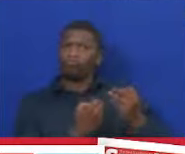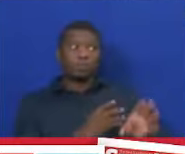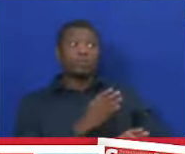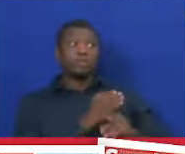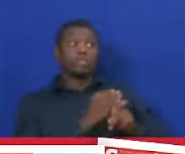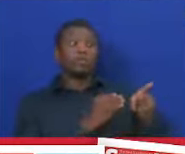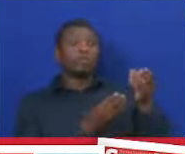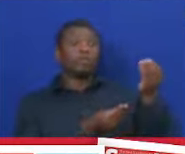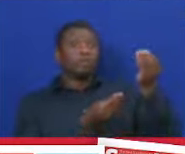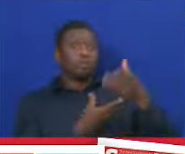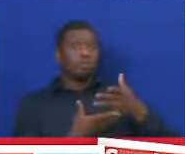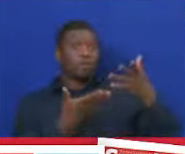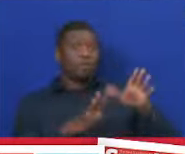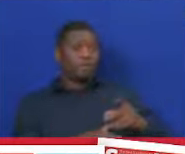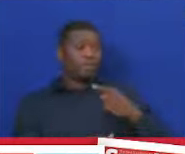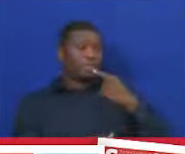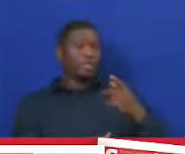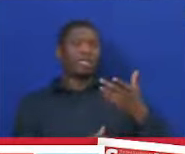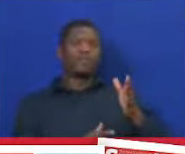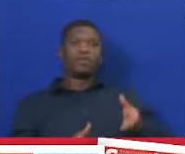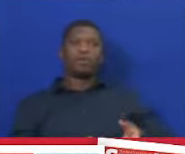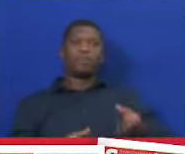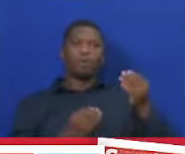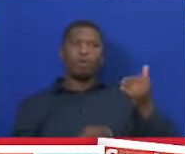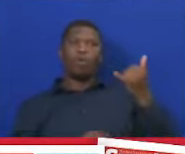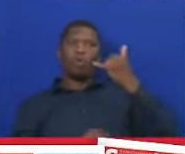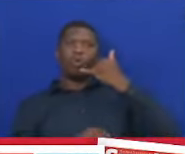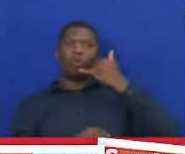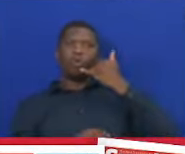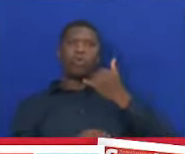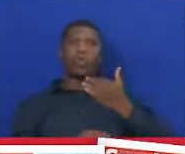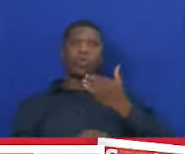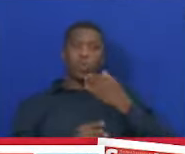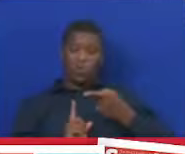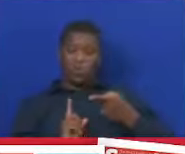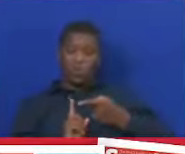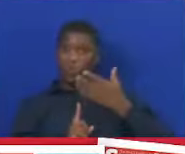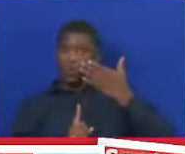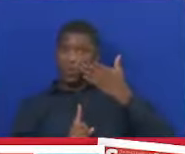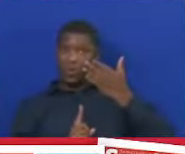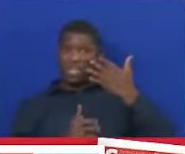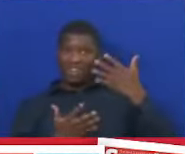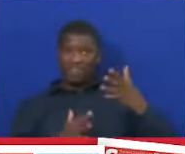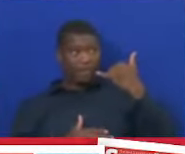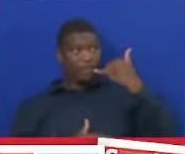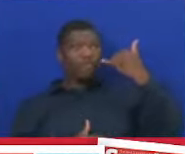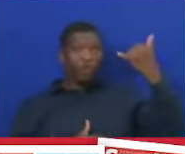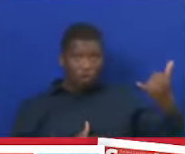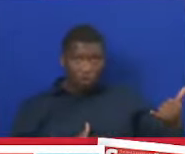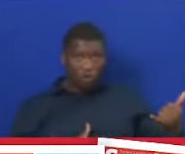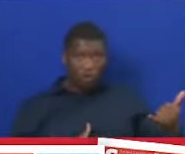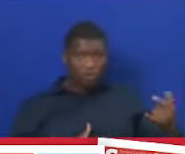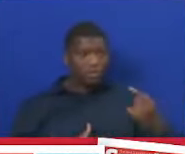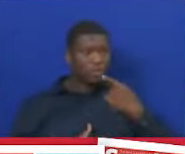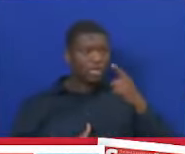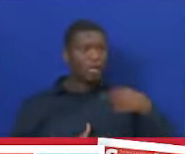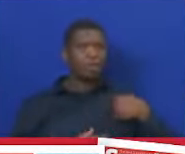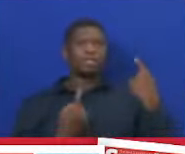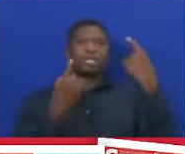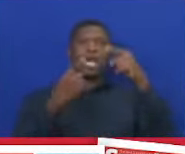a call from Mr. Matlala that he should come and fetch him.